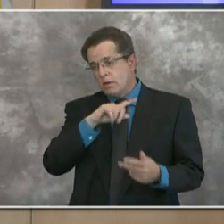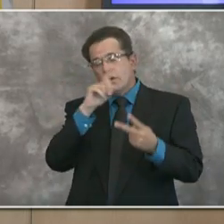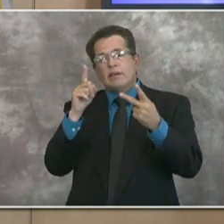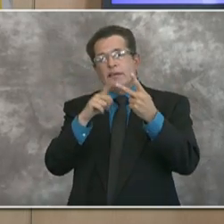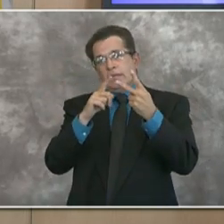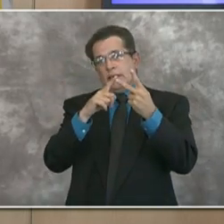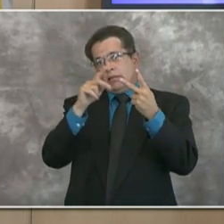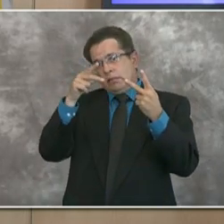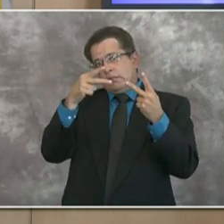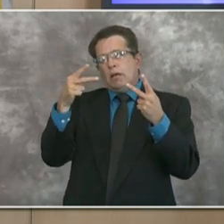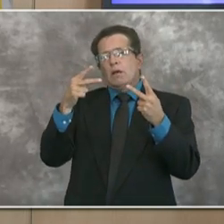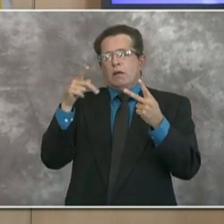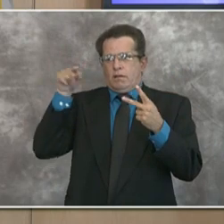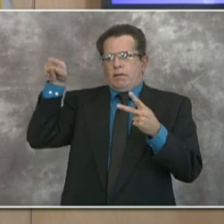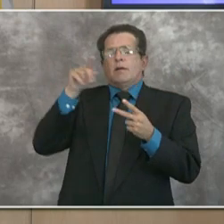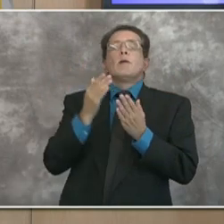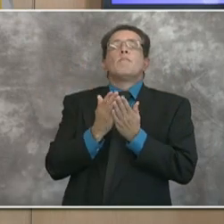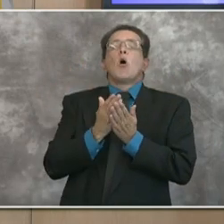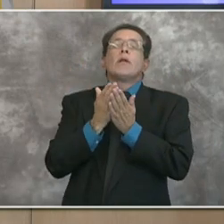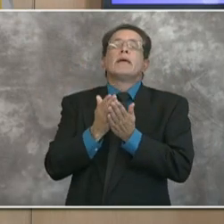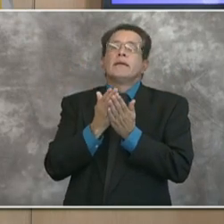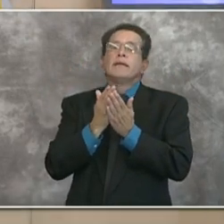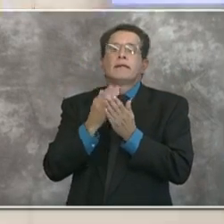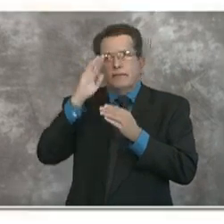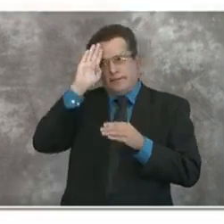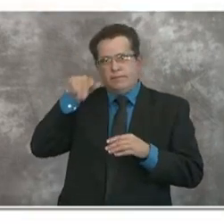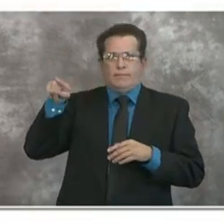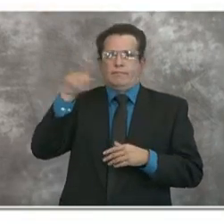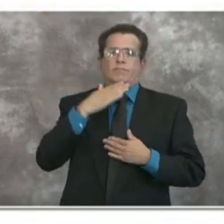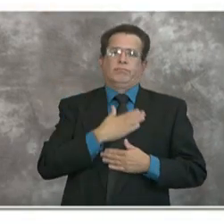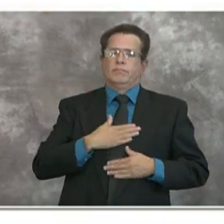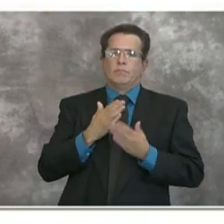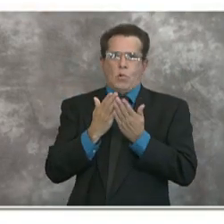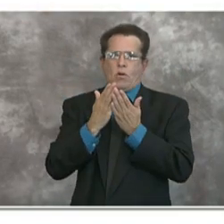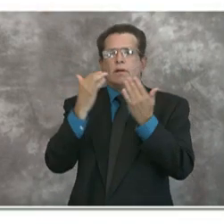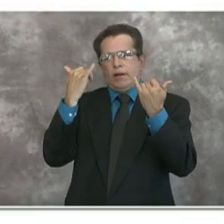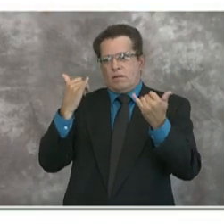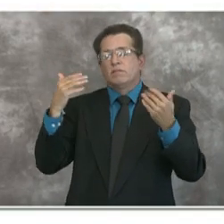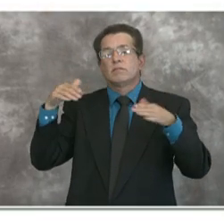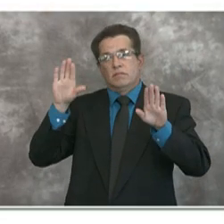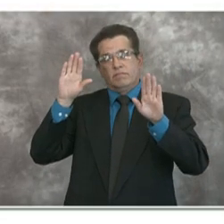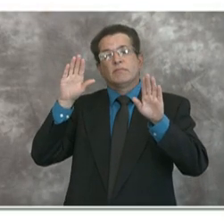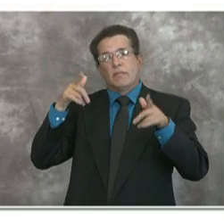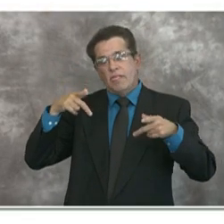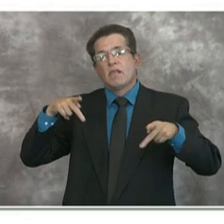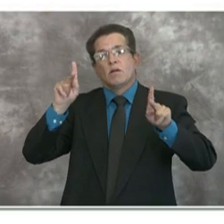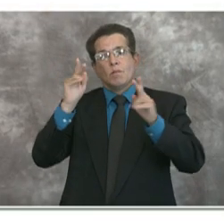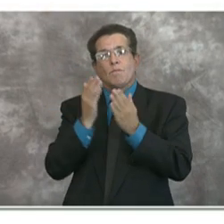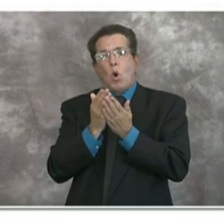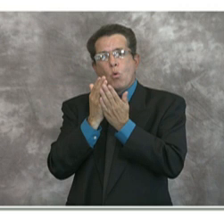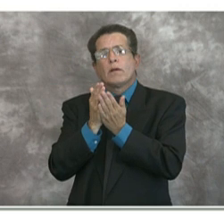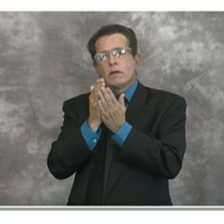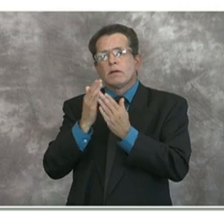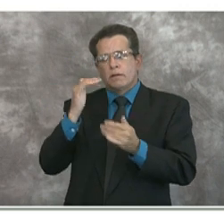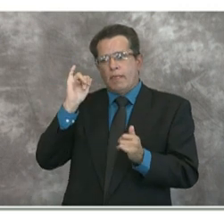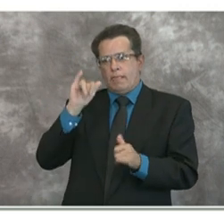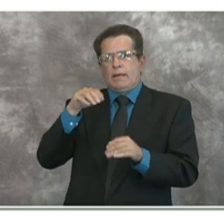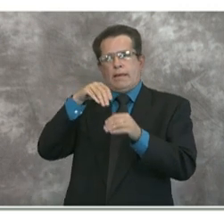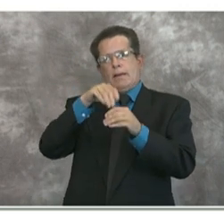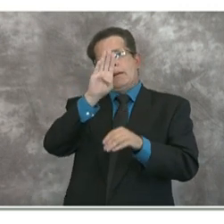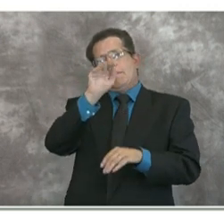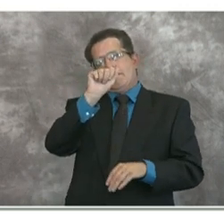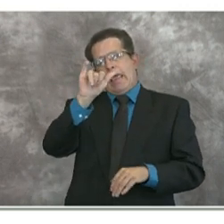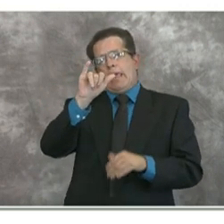great interest to our recreational boating community is that we are lifting the restrictions on recreational boating in our